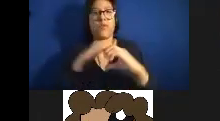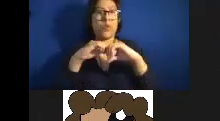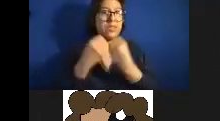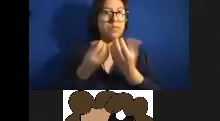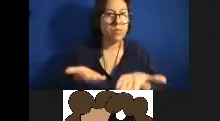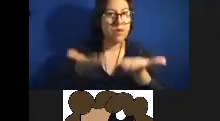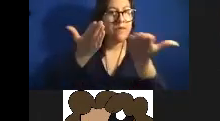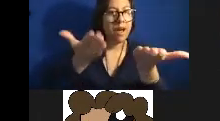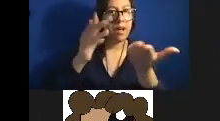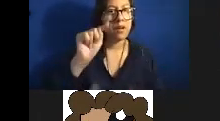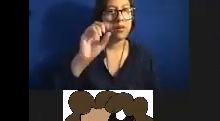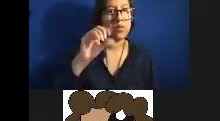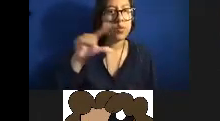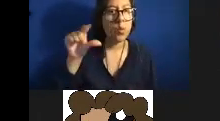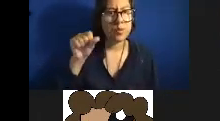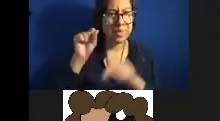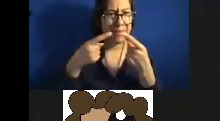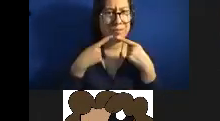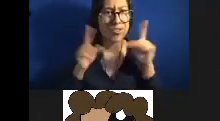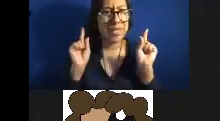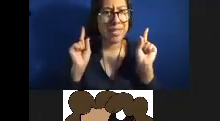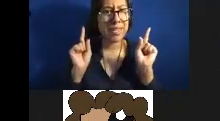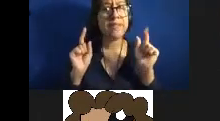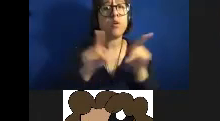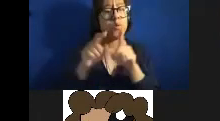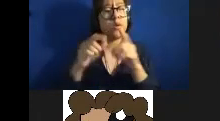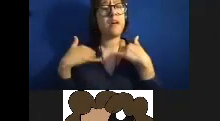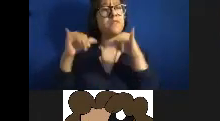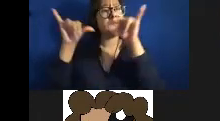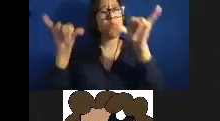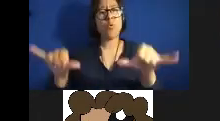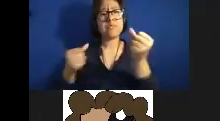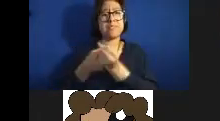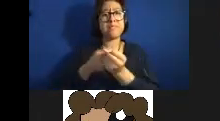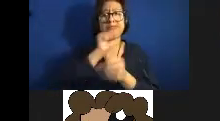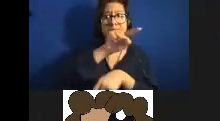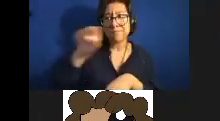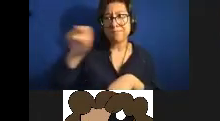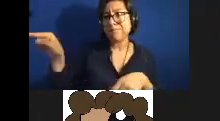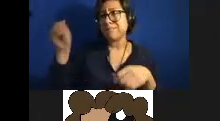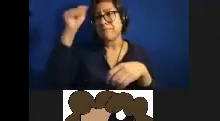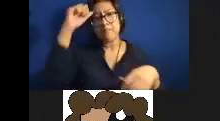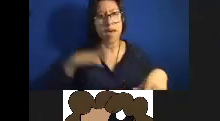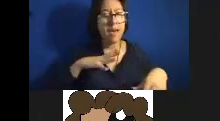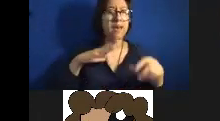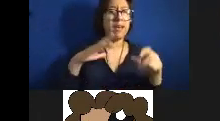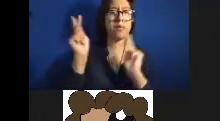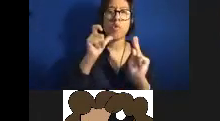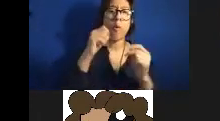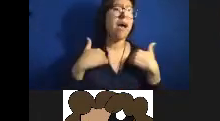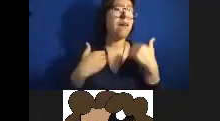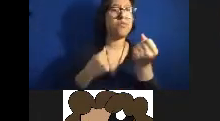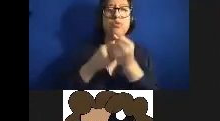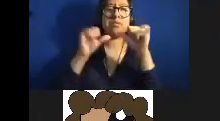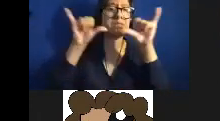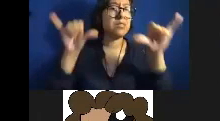you with the tools to do that, and having a support system. A lot of these individuals, they don't have a support system, or they don't